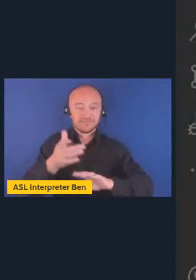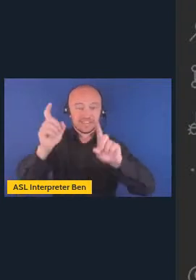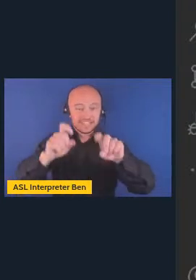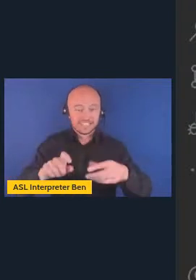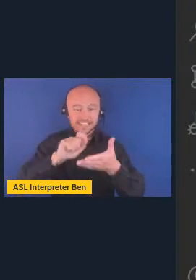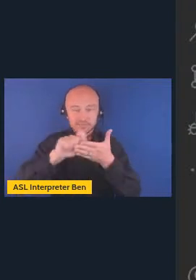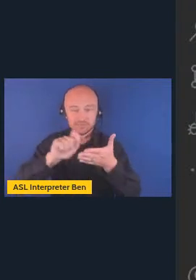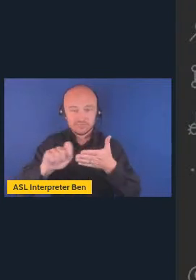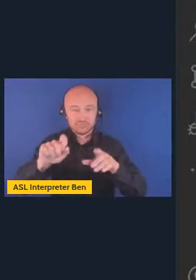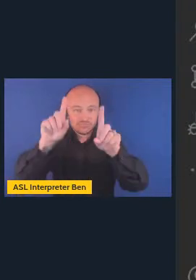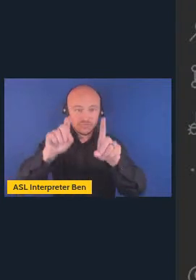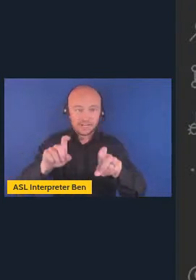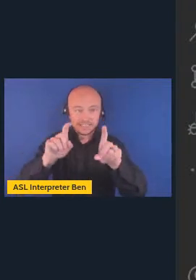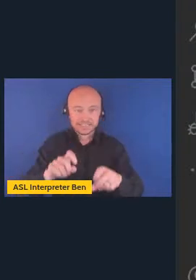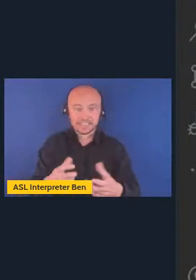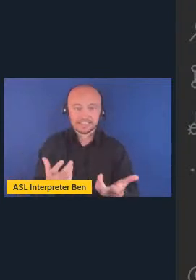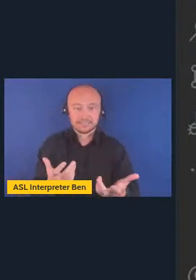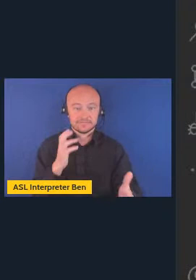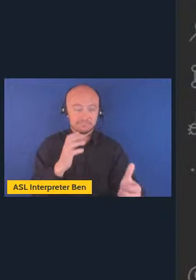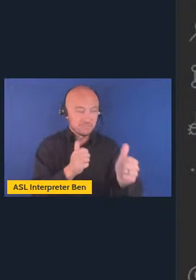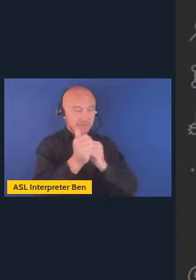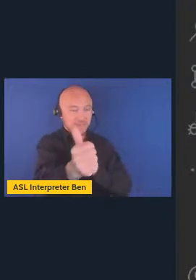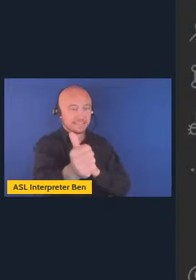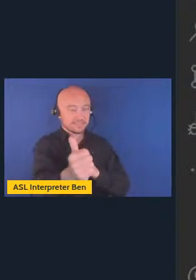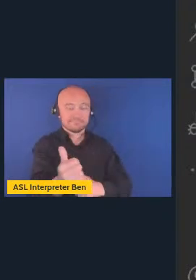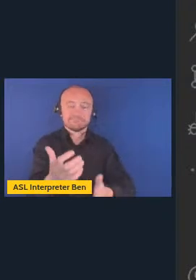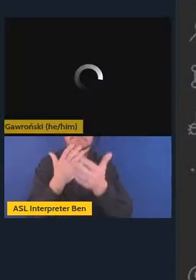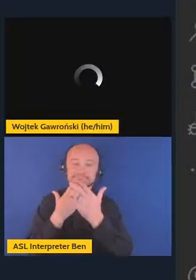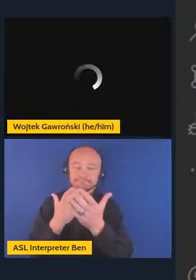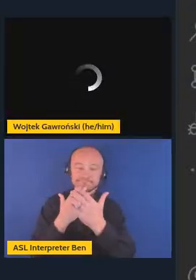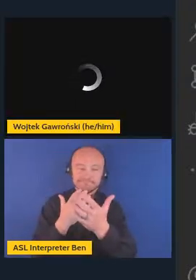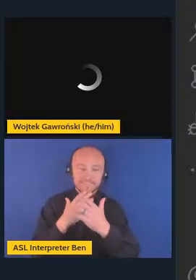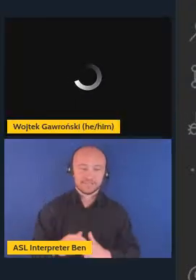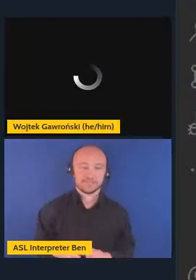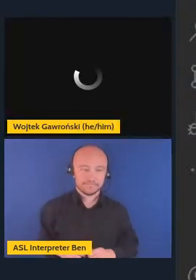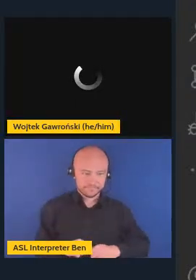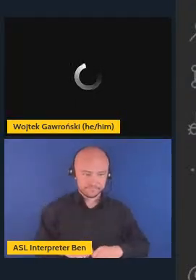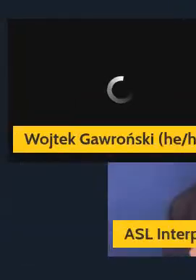tests and making sure that they pass. Thank you very much.